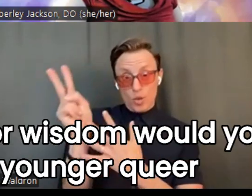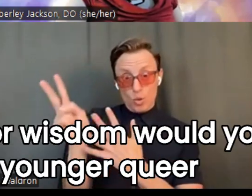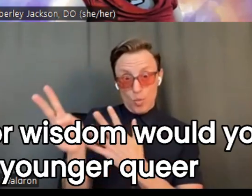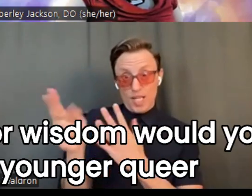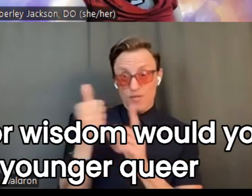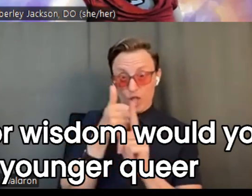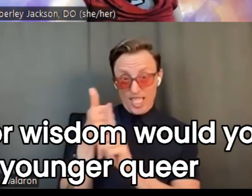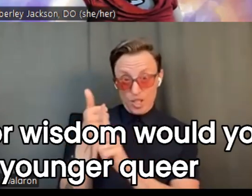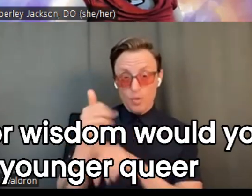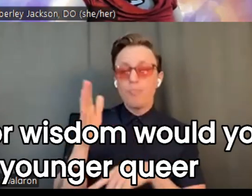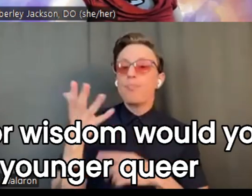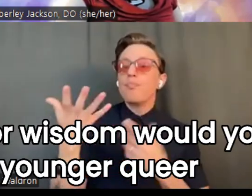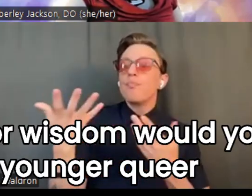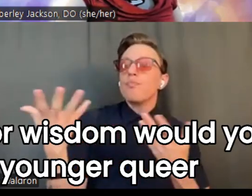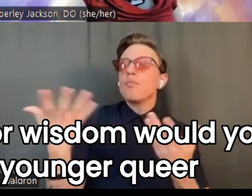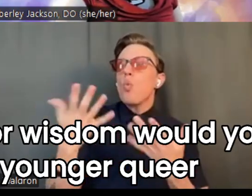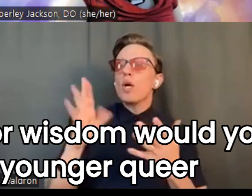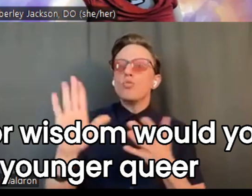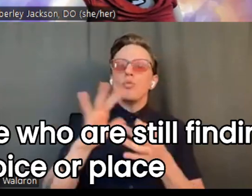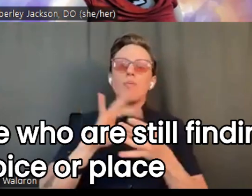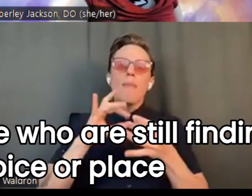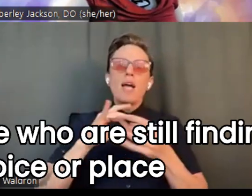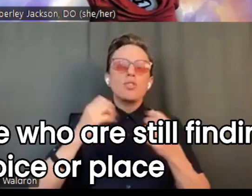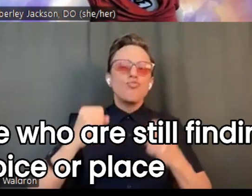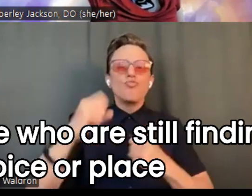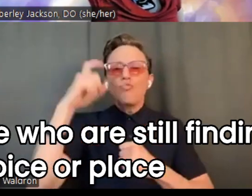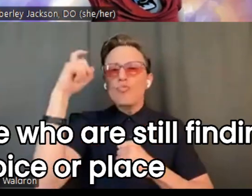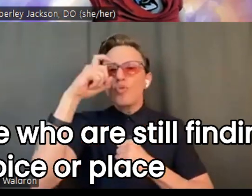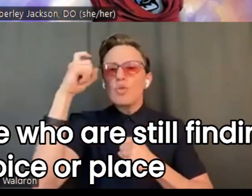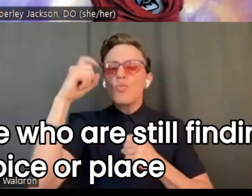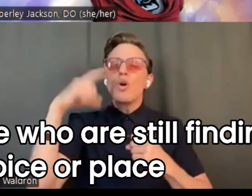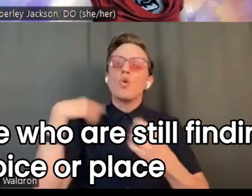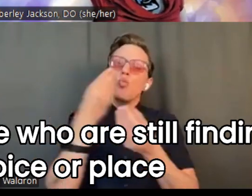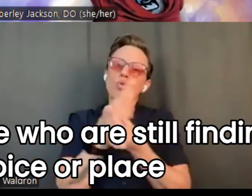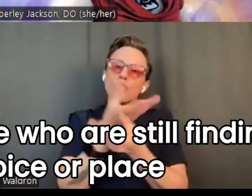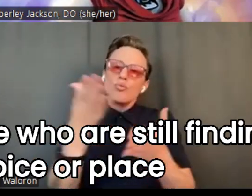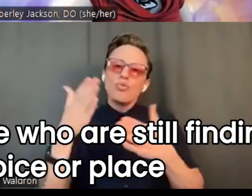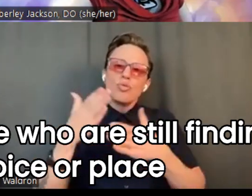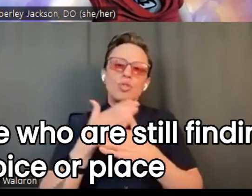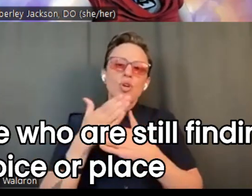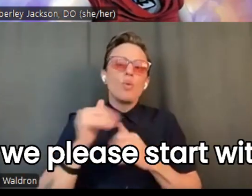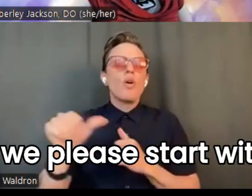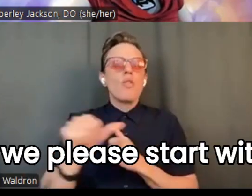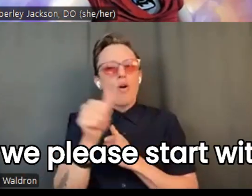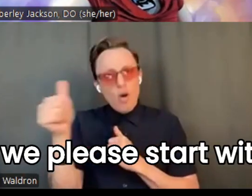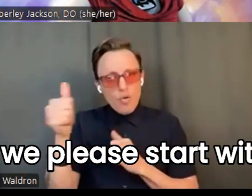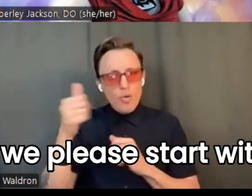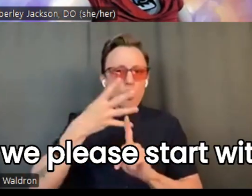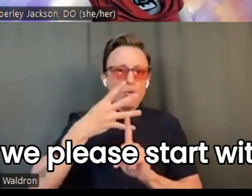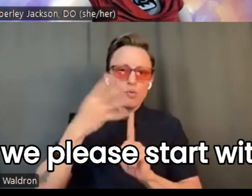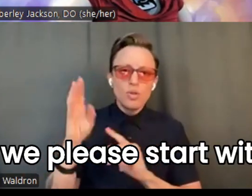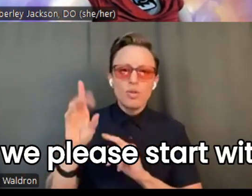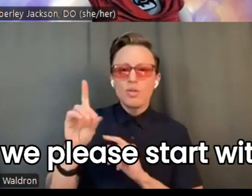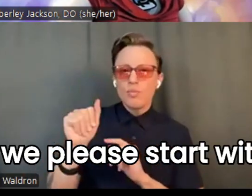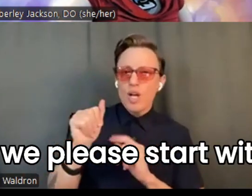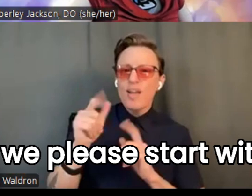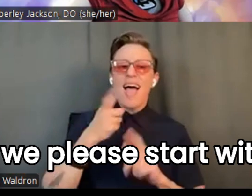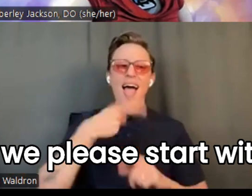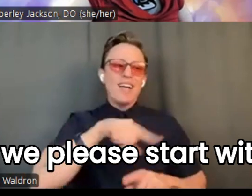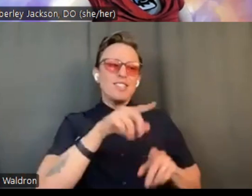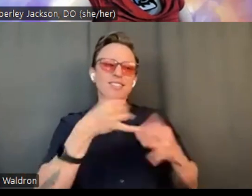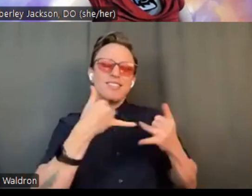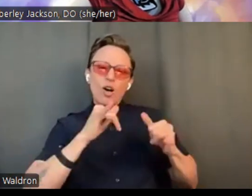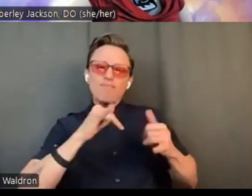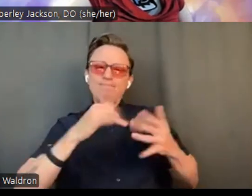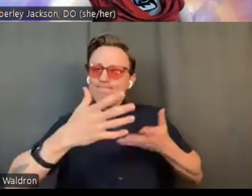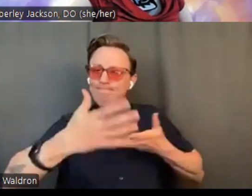what message or wisdom would you share with younger queer disabled people who are still finding their voice or place in this world? Can we please start with